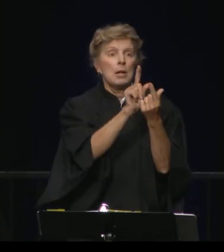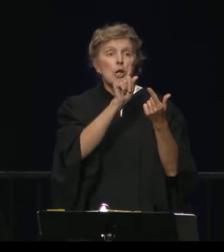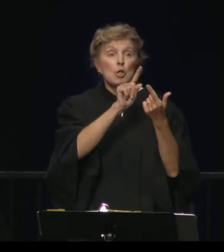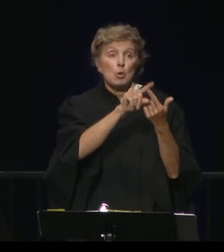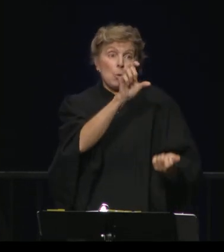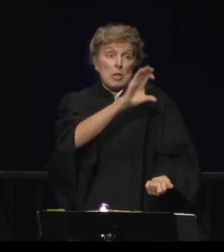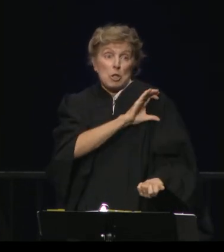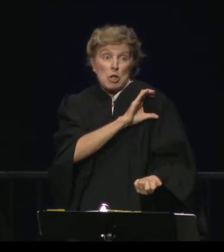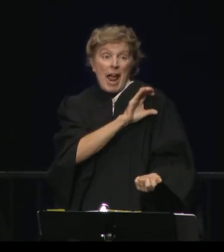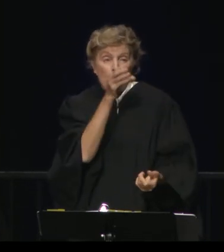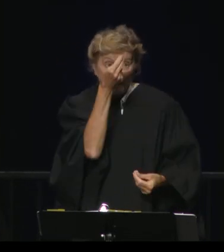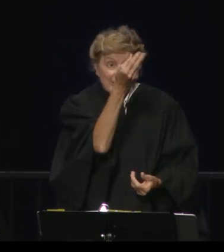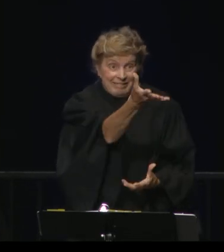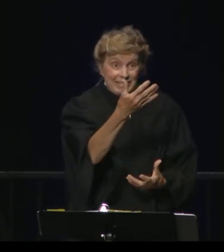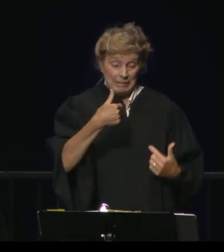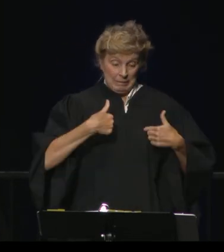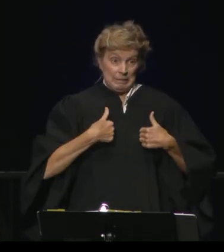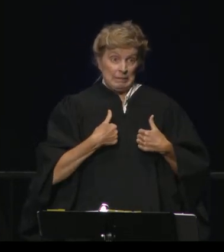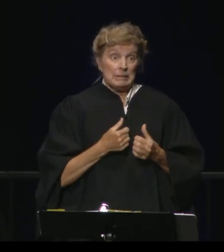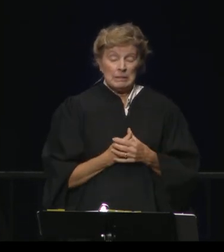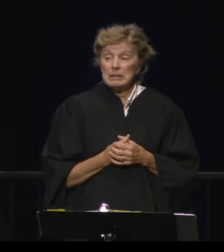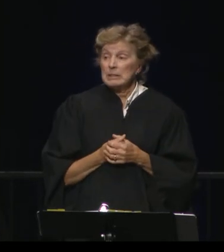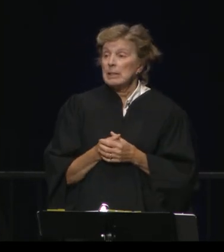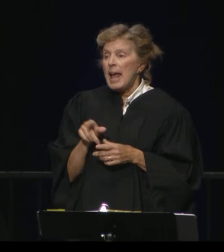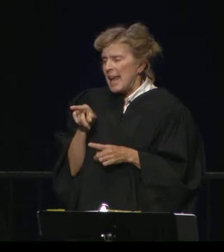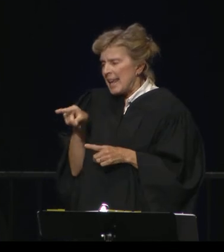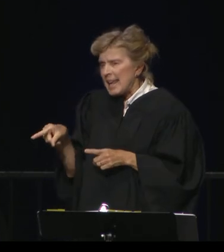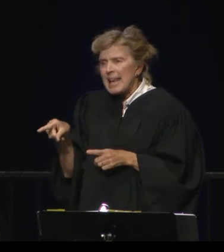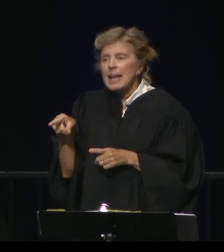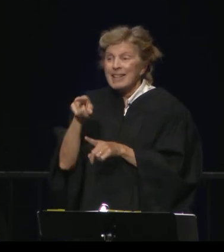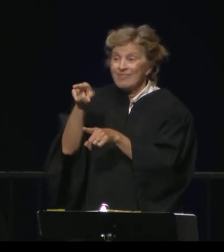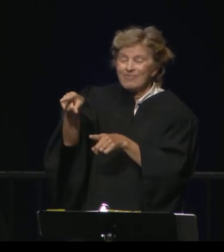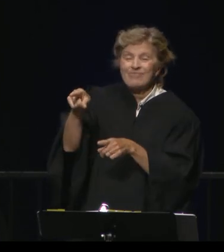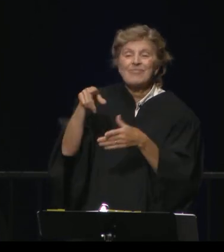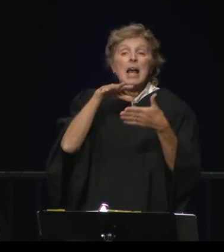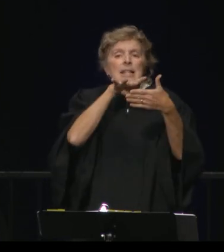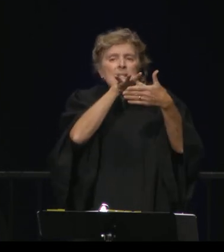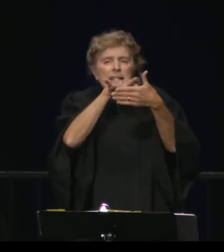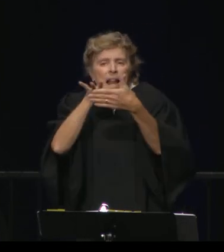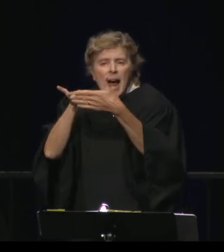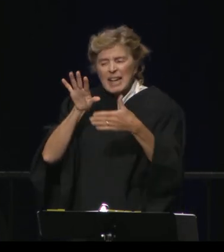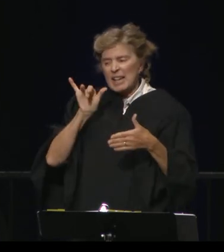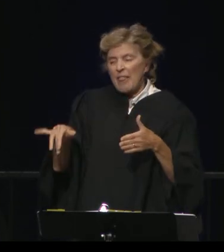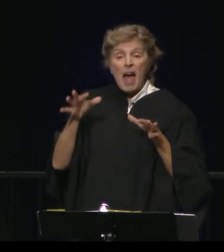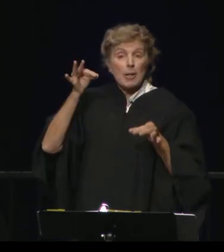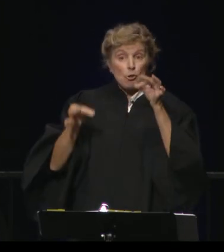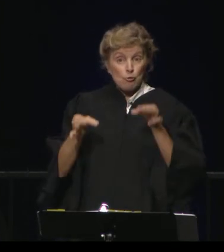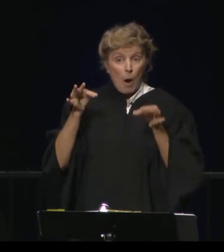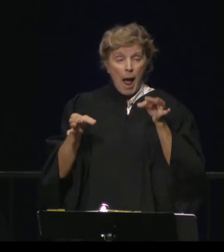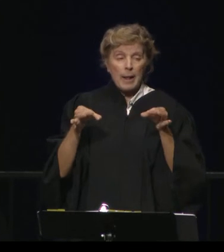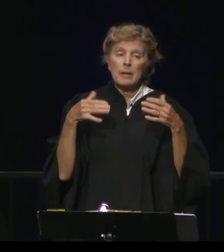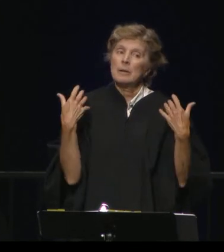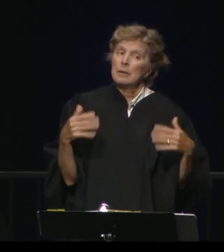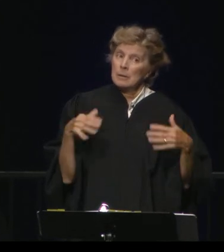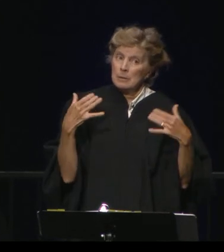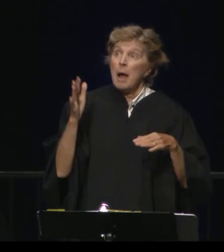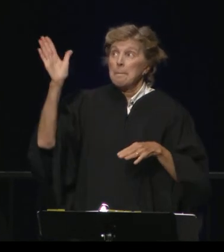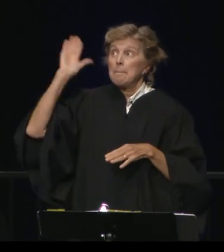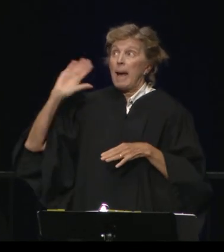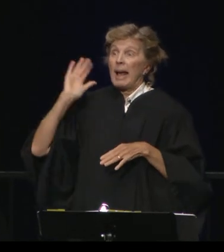Chief Justice Straffy has studied the subsequent trial, which was widely publicized at the